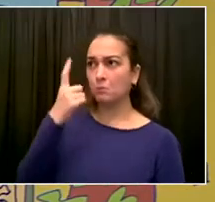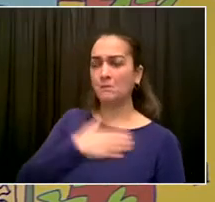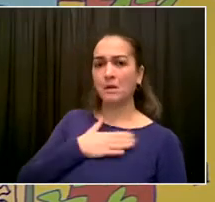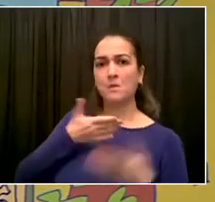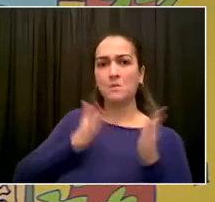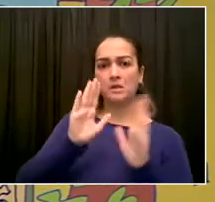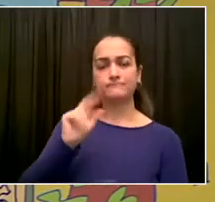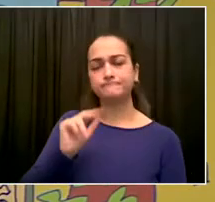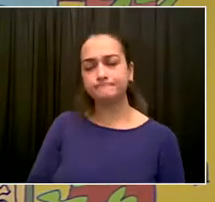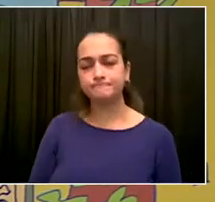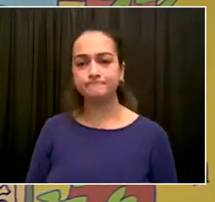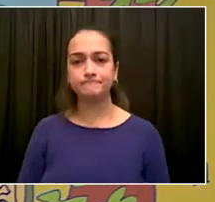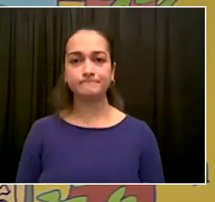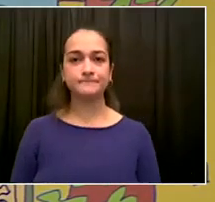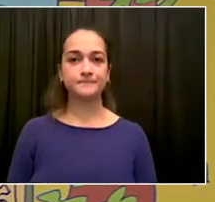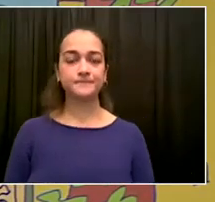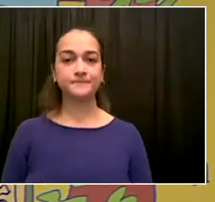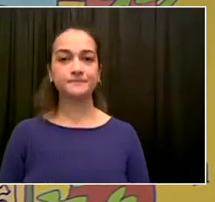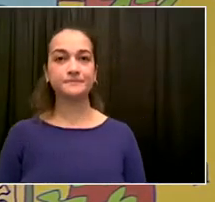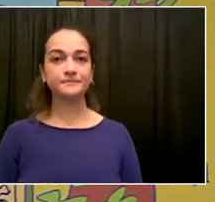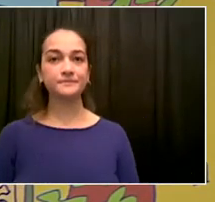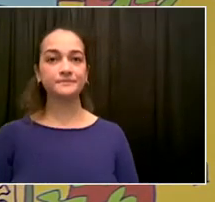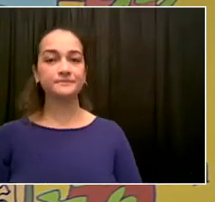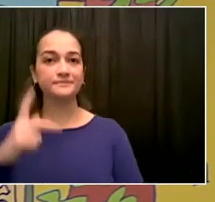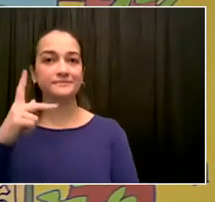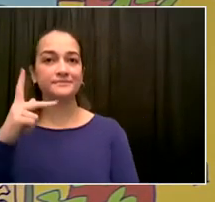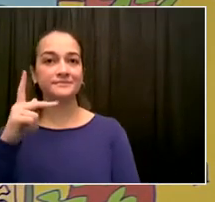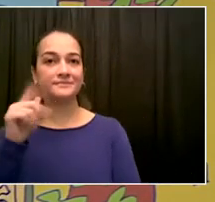is Katie Honan from the city.